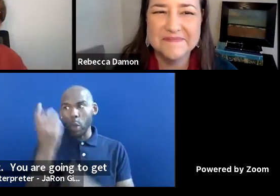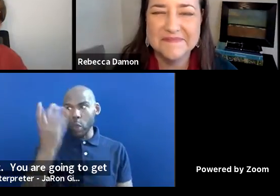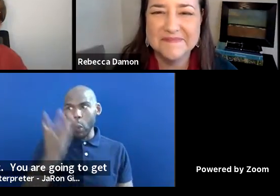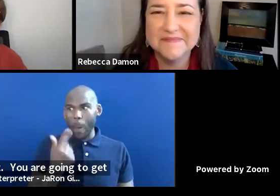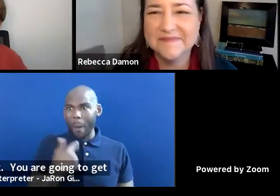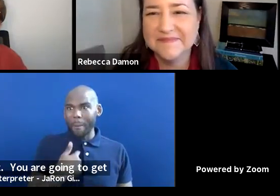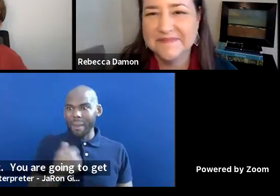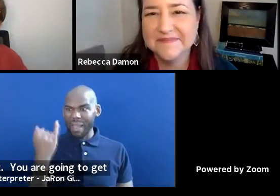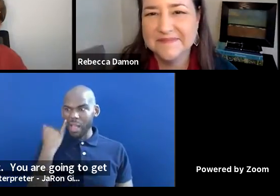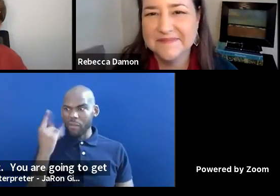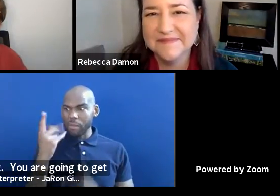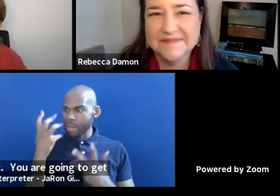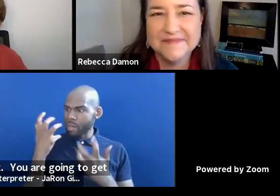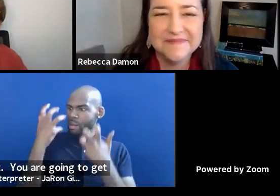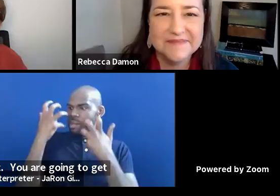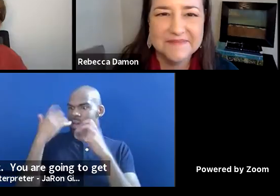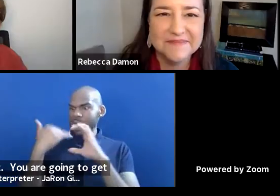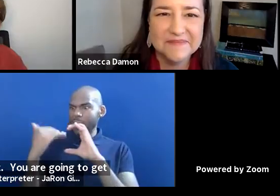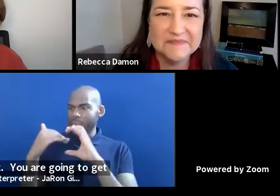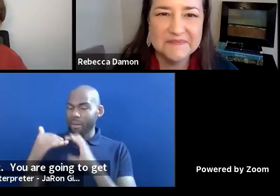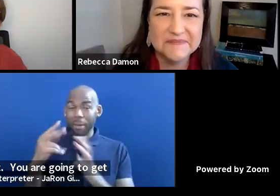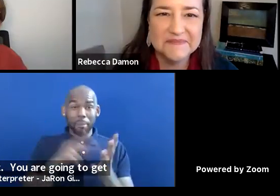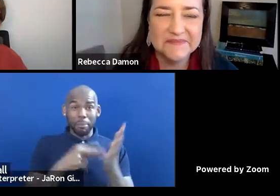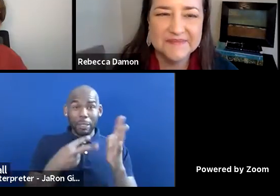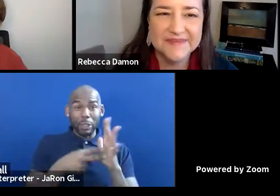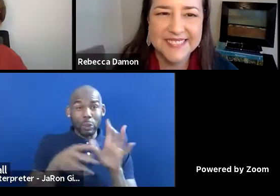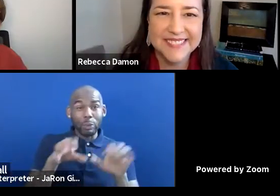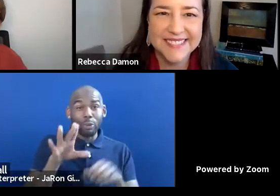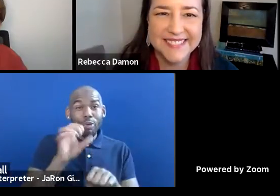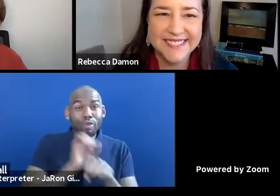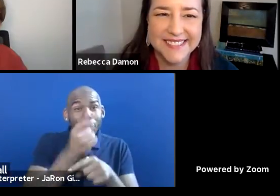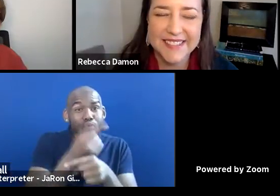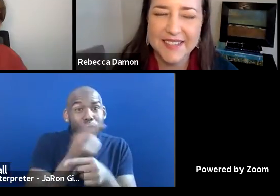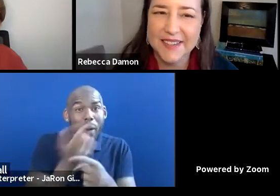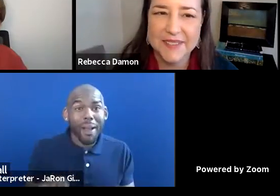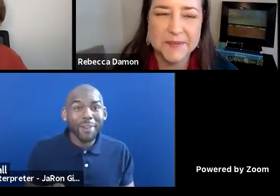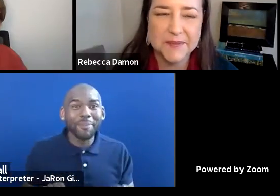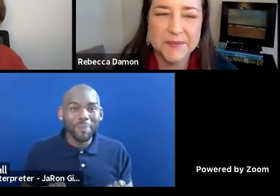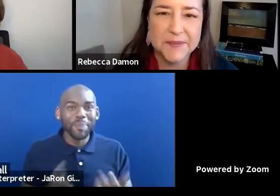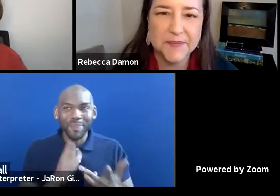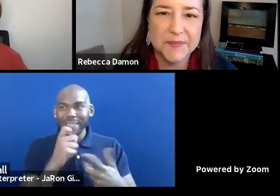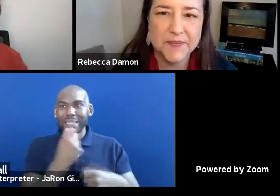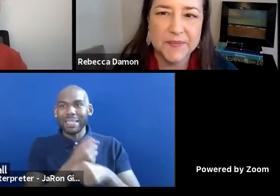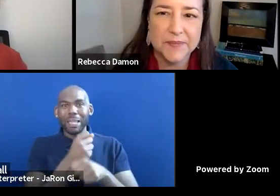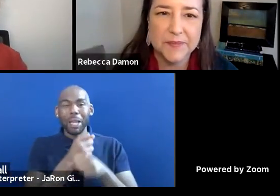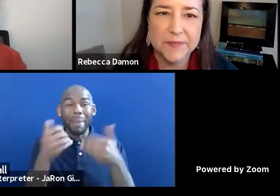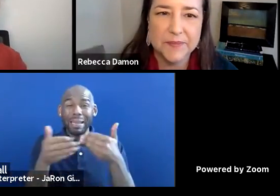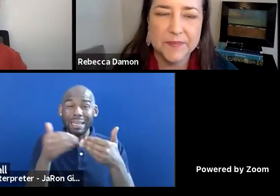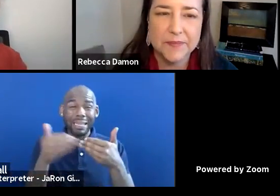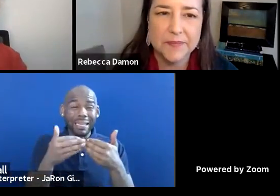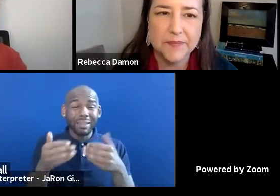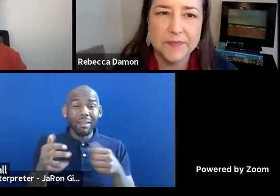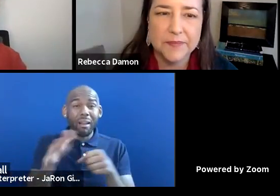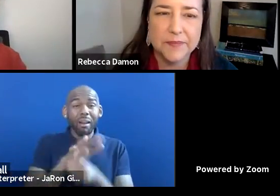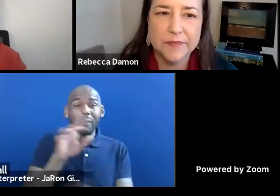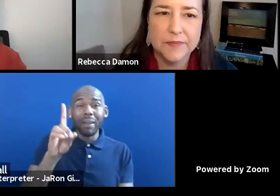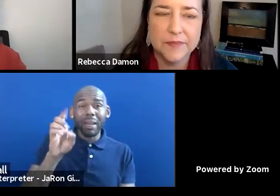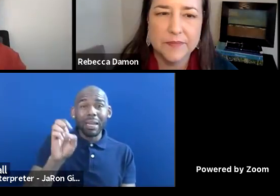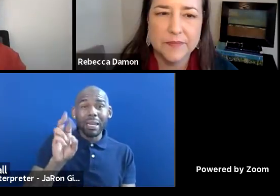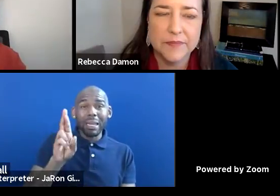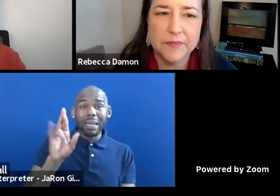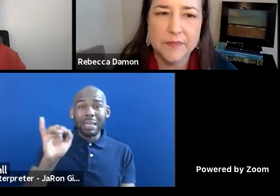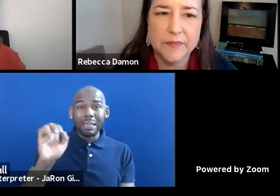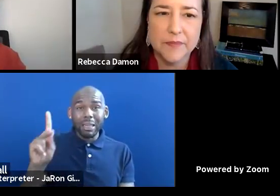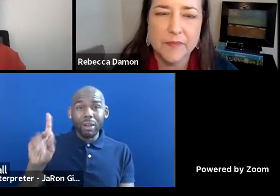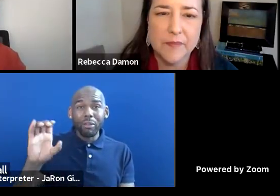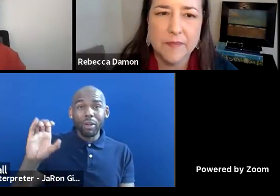everybody is emailing, but it doesn't make it easier. Covering the Derek Chauvin trial has been just full of all types of